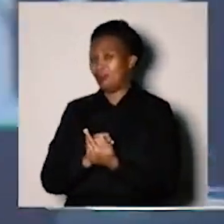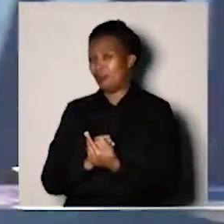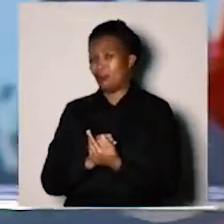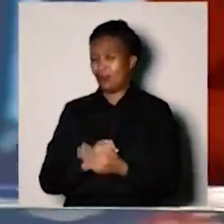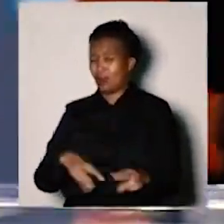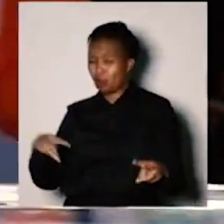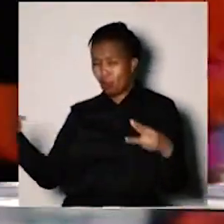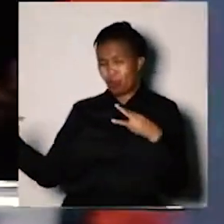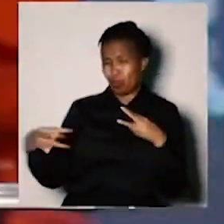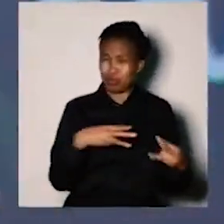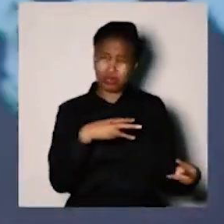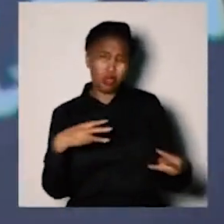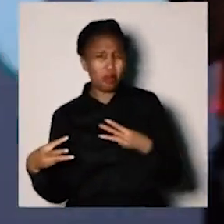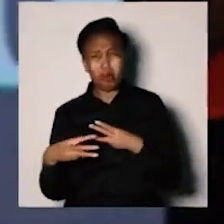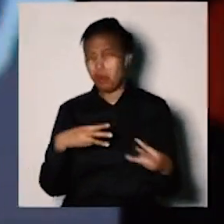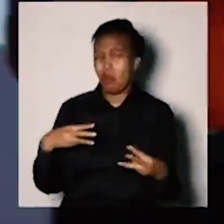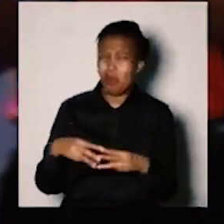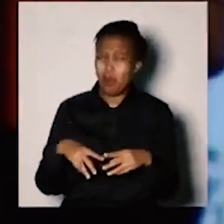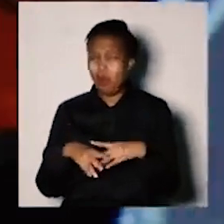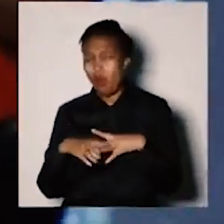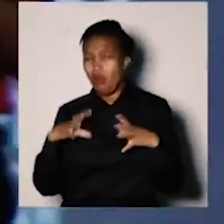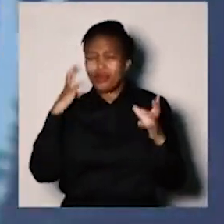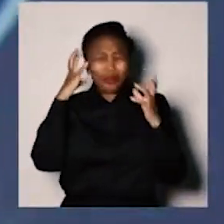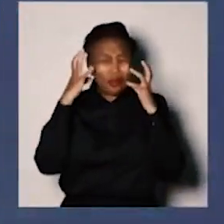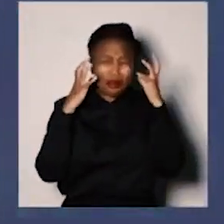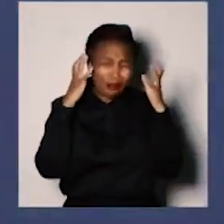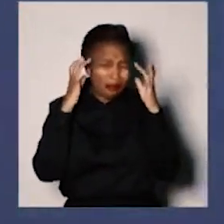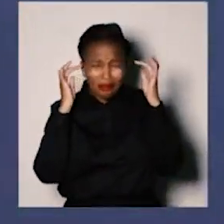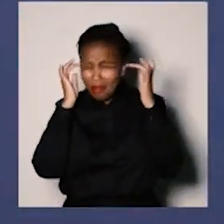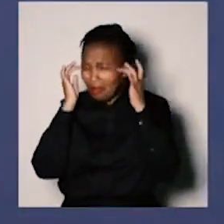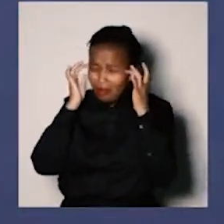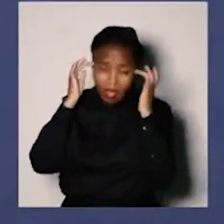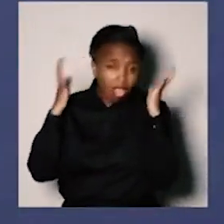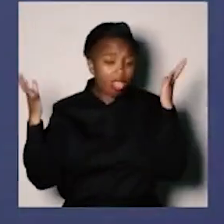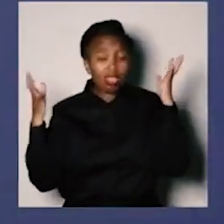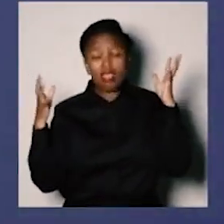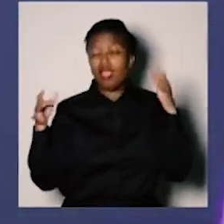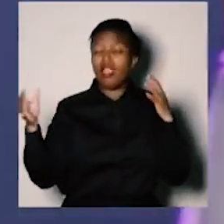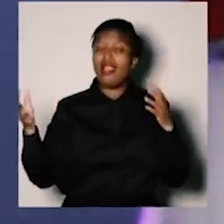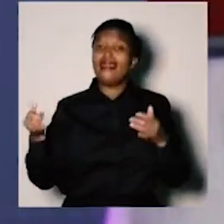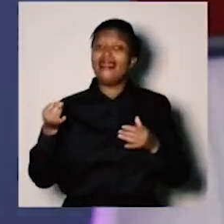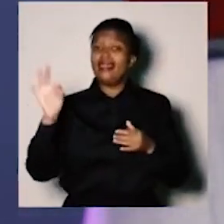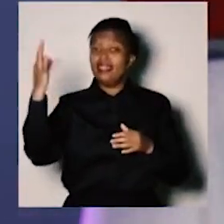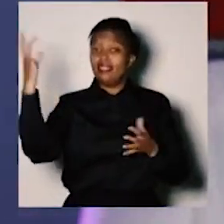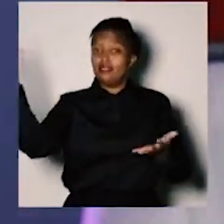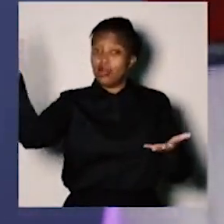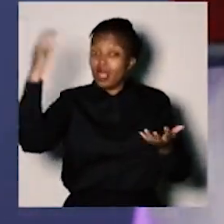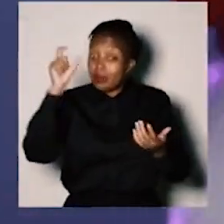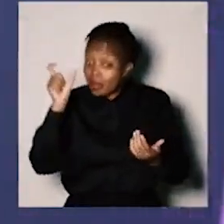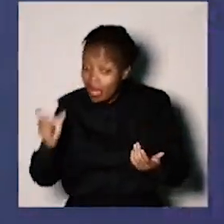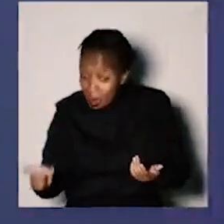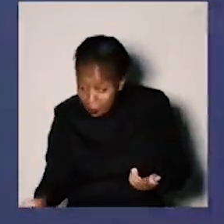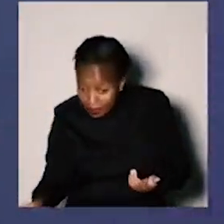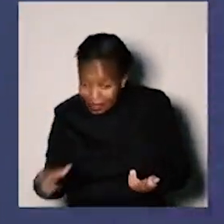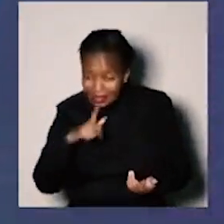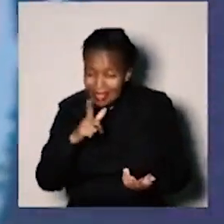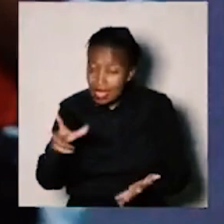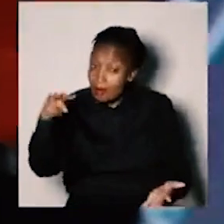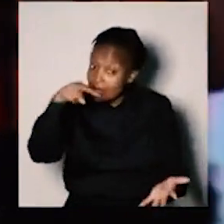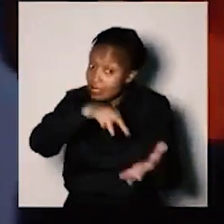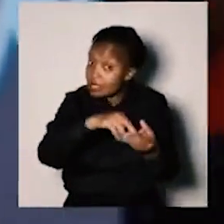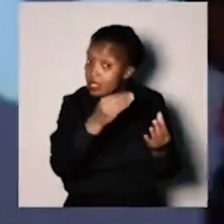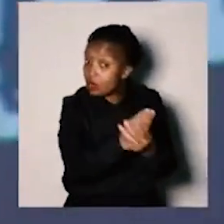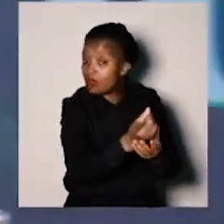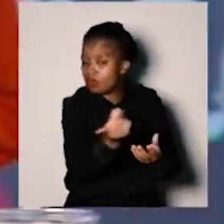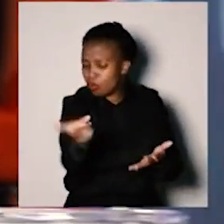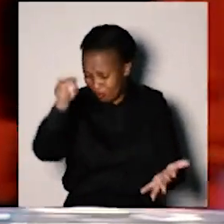heart. You are still battling in your heart. Yeah, that's right. Just stand, just stand. If you've come with somebody, just tell them, look, I'll stand with you. I'll stand with you. Just